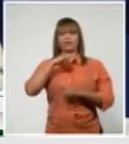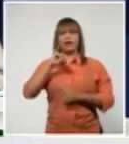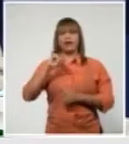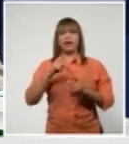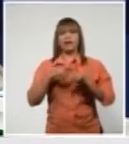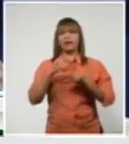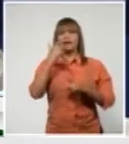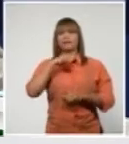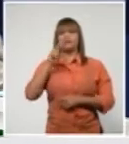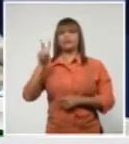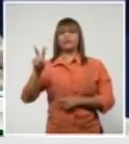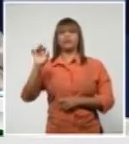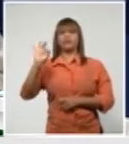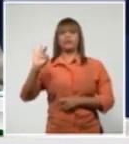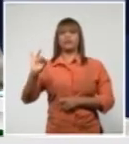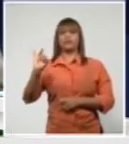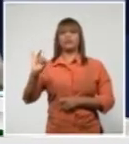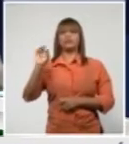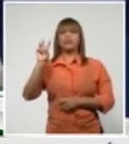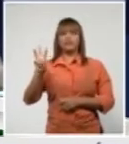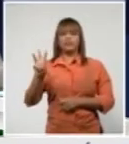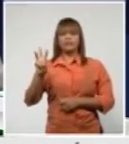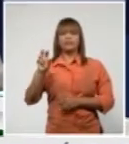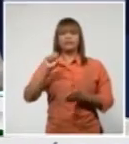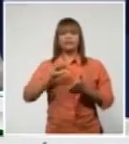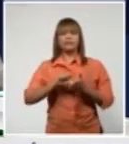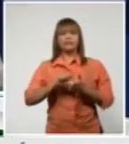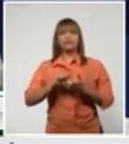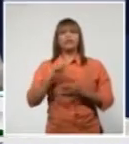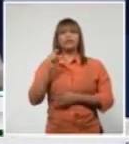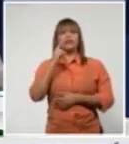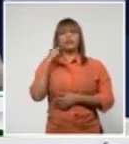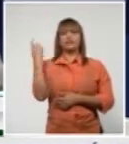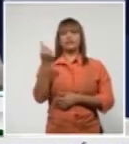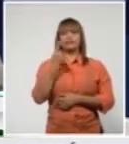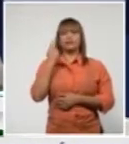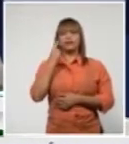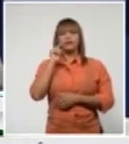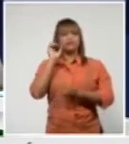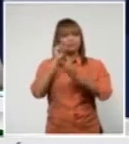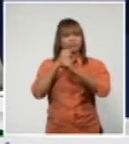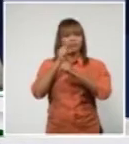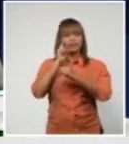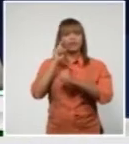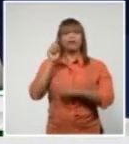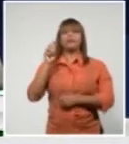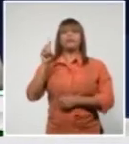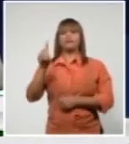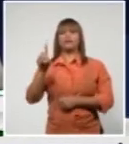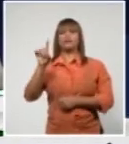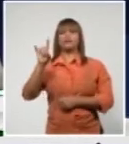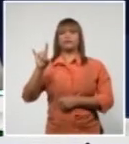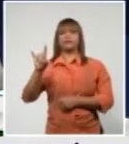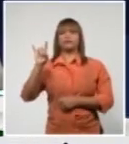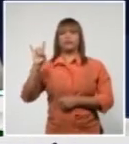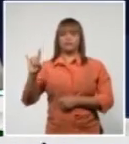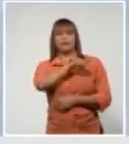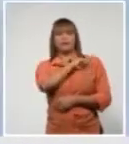273 in the ICA laboratories, and 199 in the National Center for